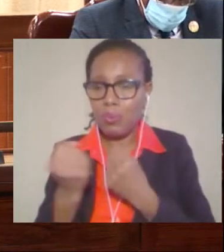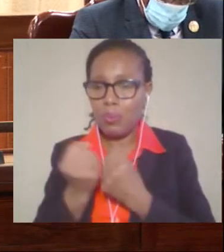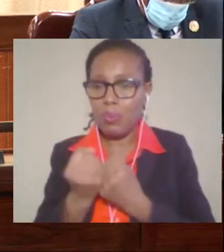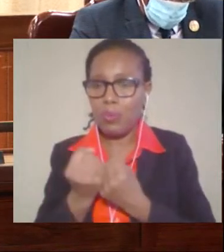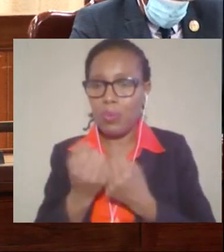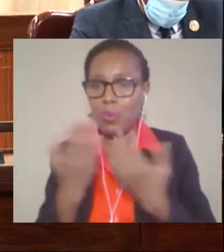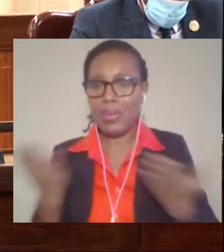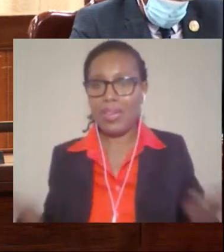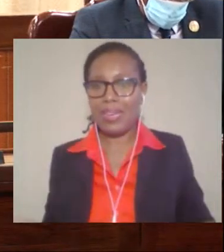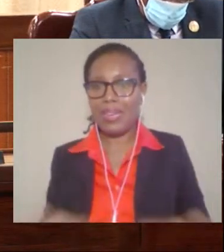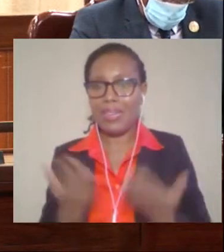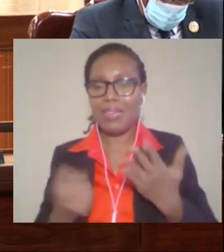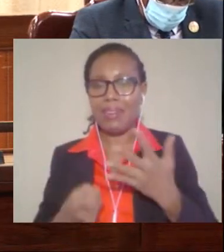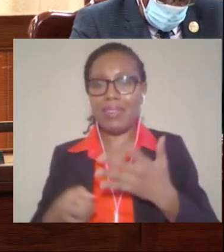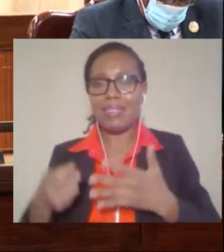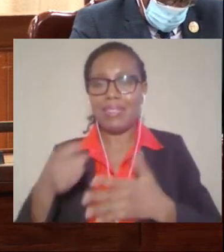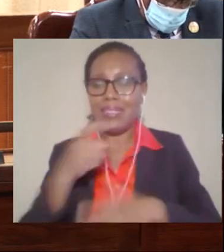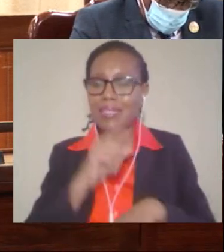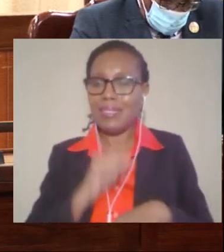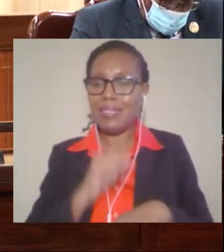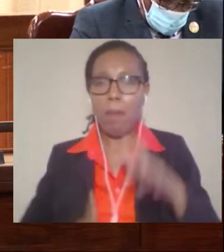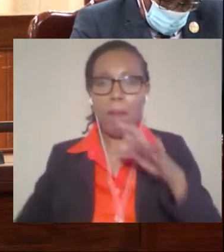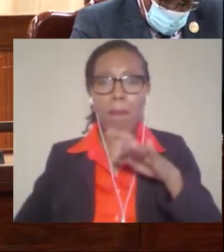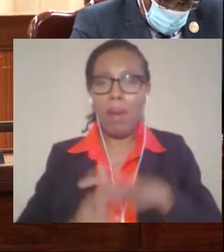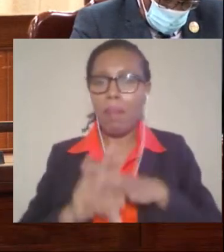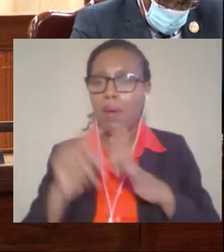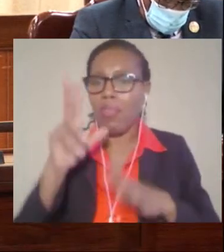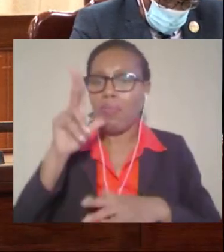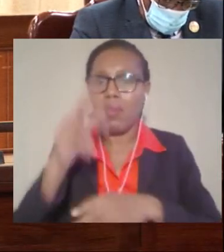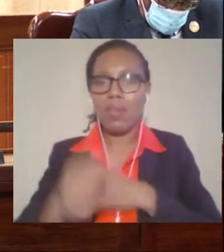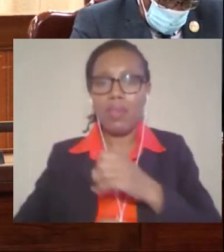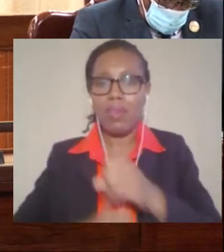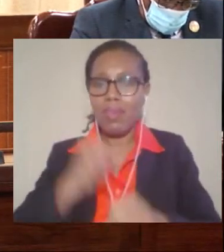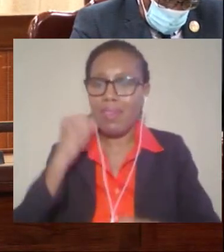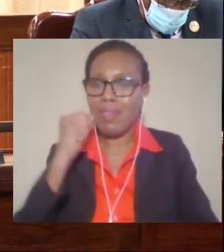3 years heading the ministry.